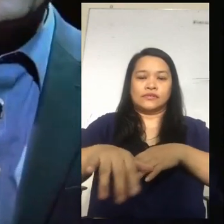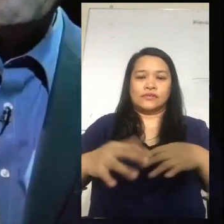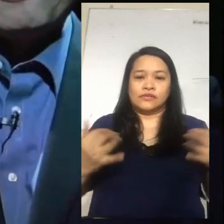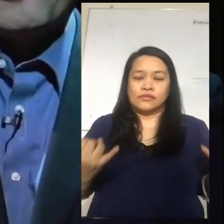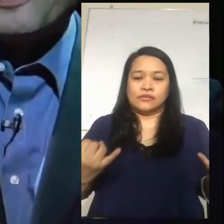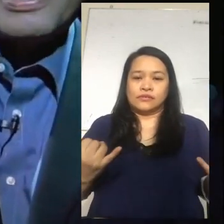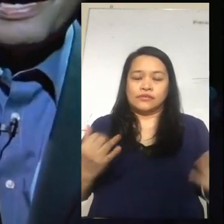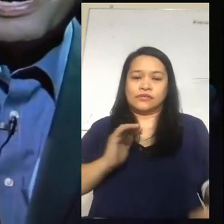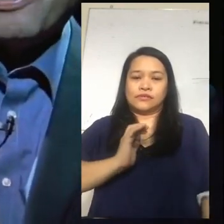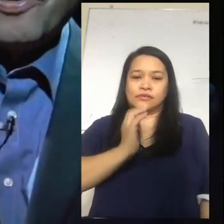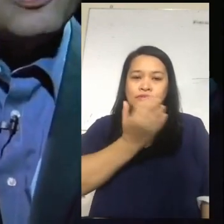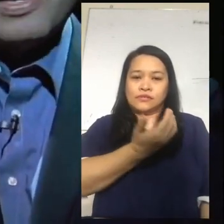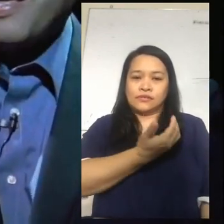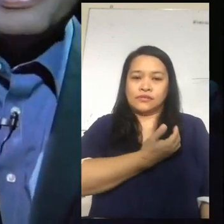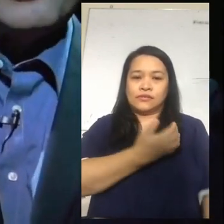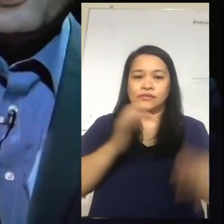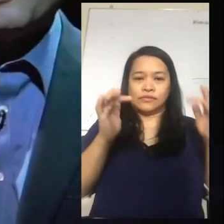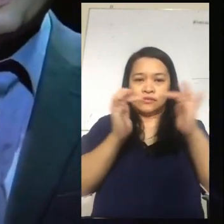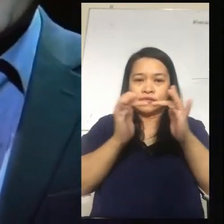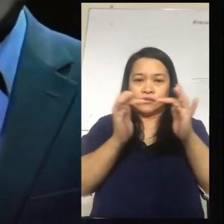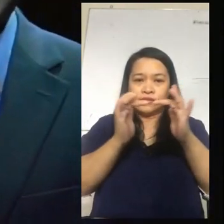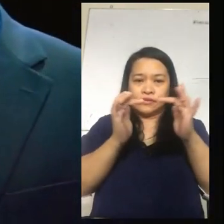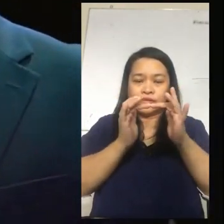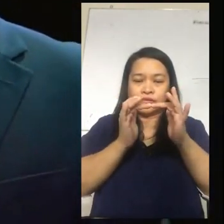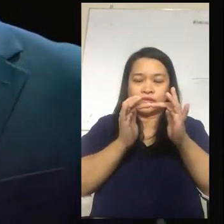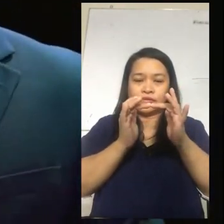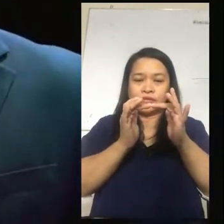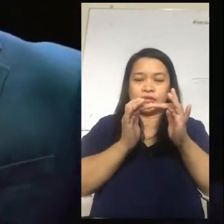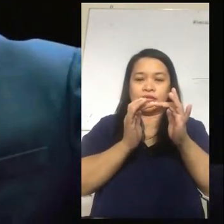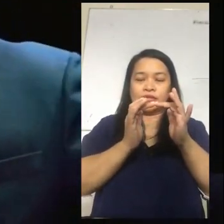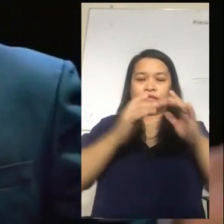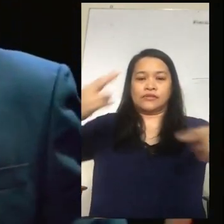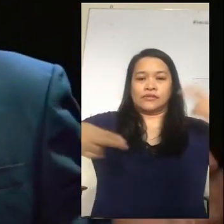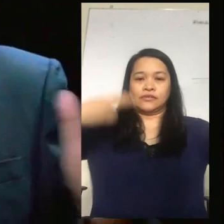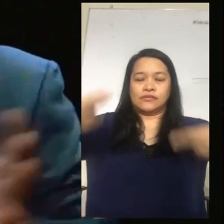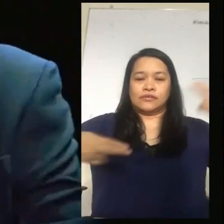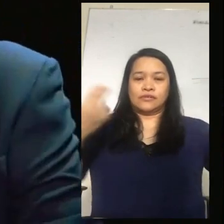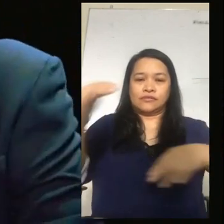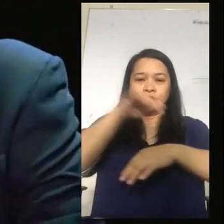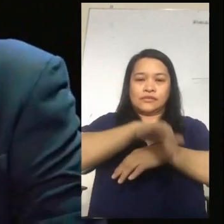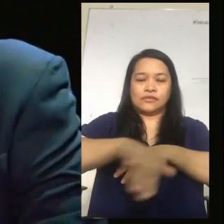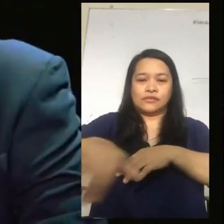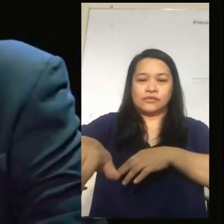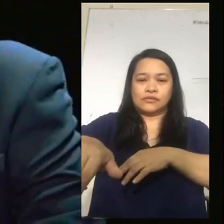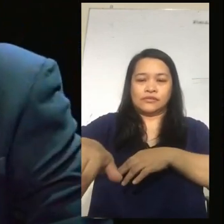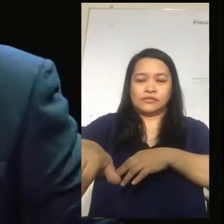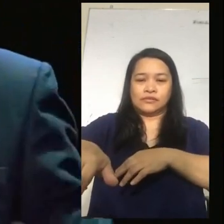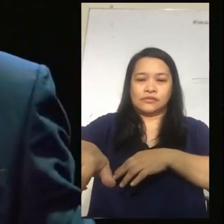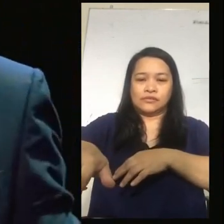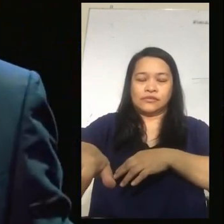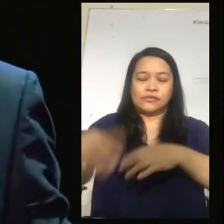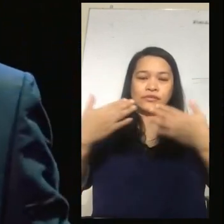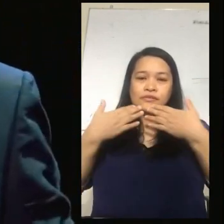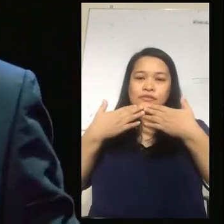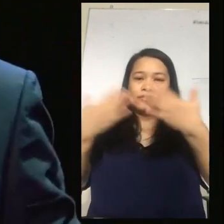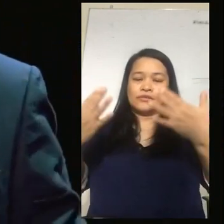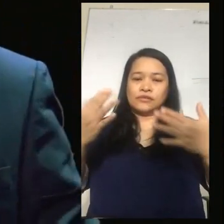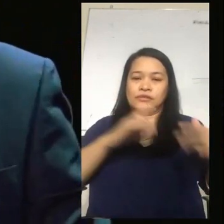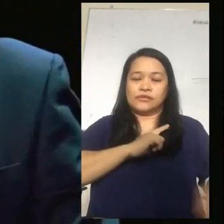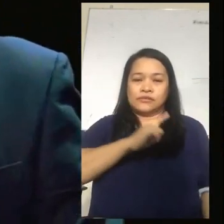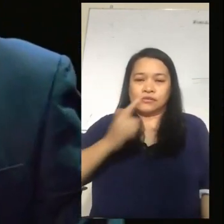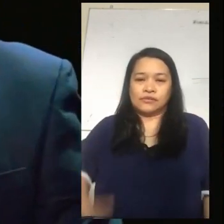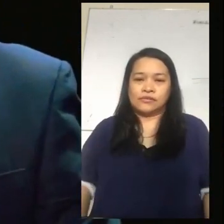yung ating pong online on-air revival nights this week, and I thank the Lord that many